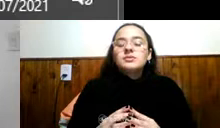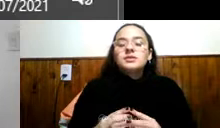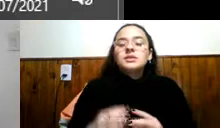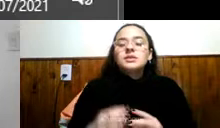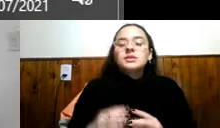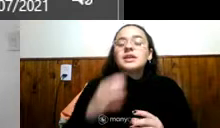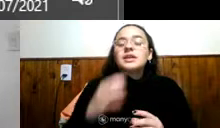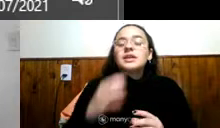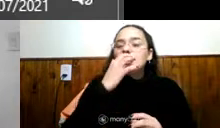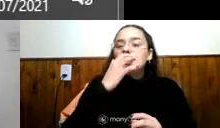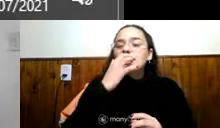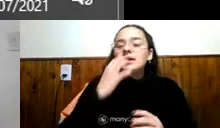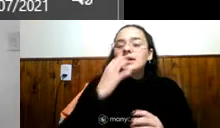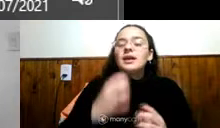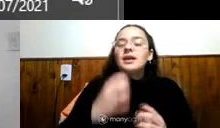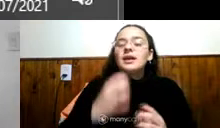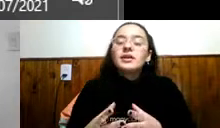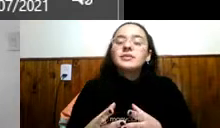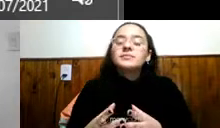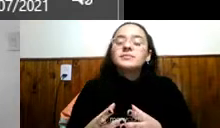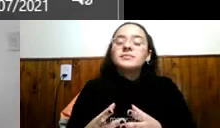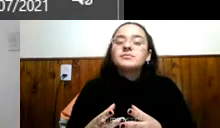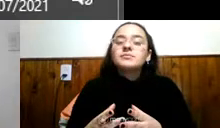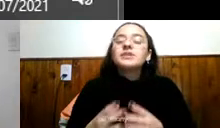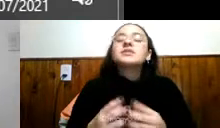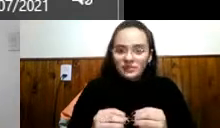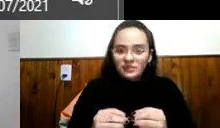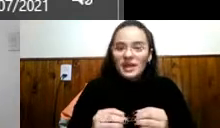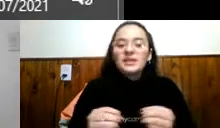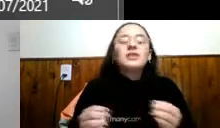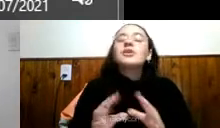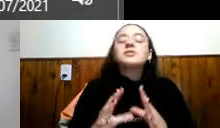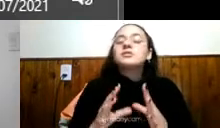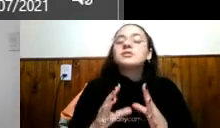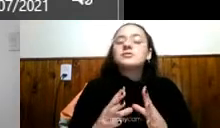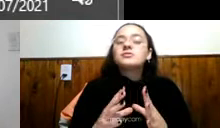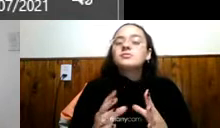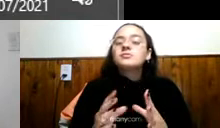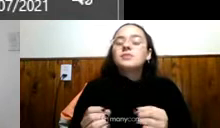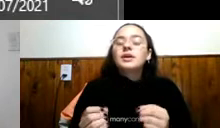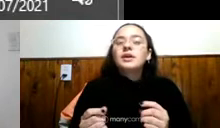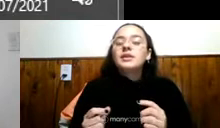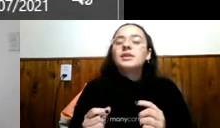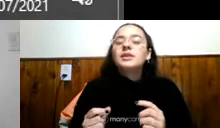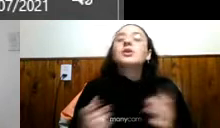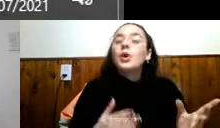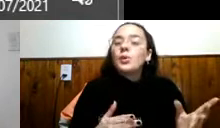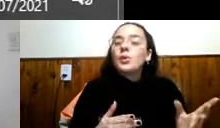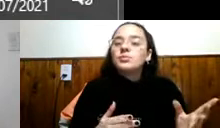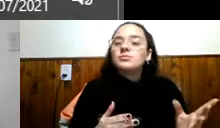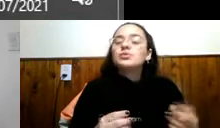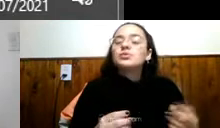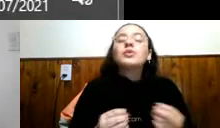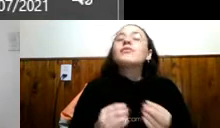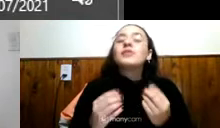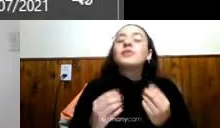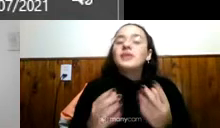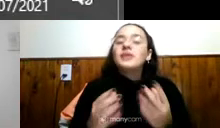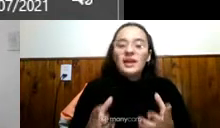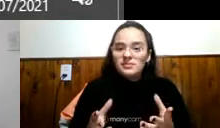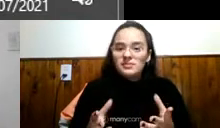takes longer, but it's stronger, and it doesn't go. You